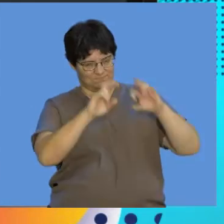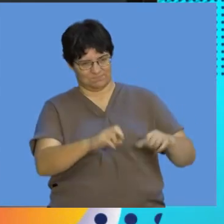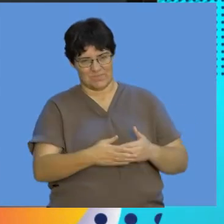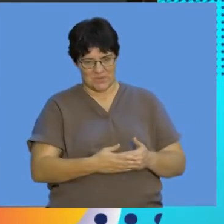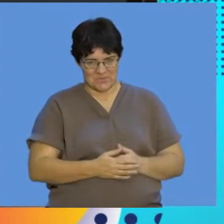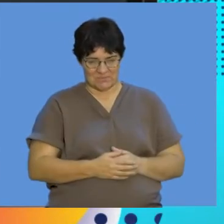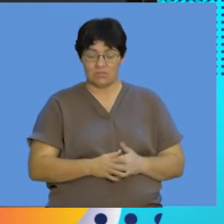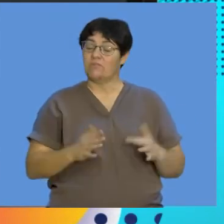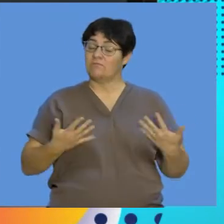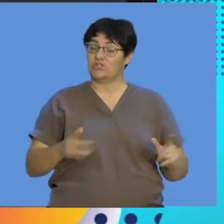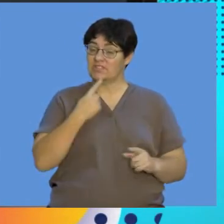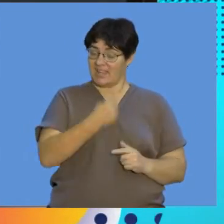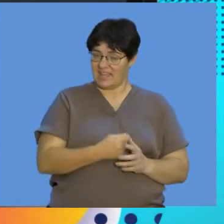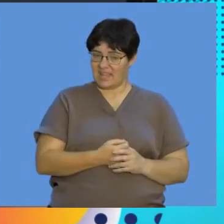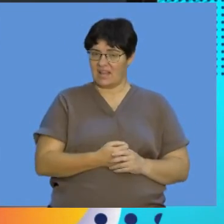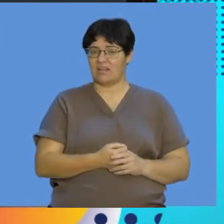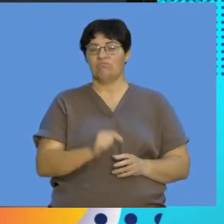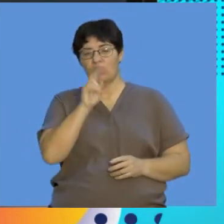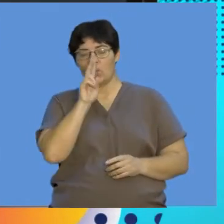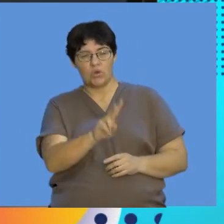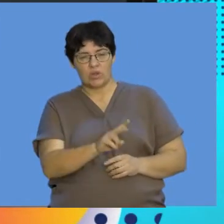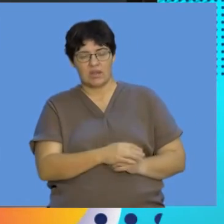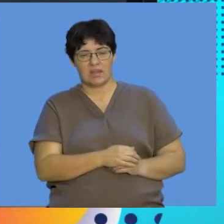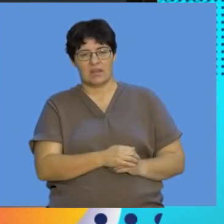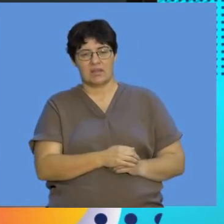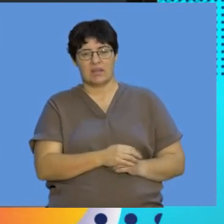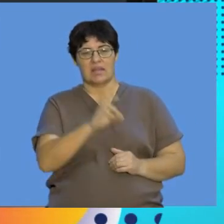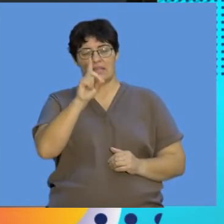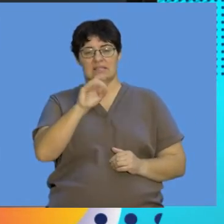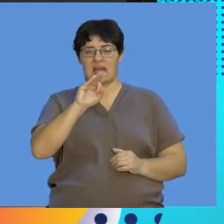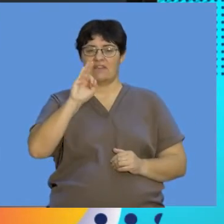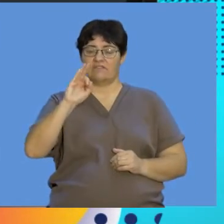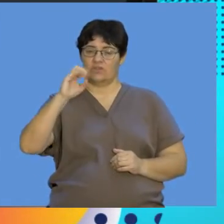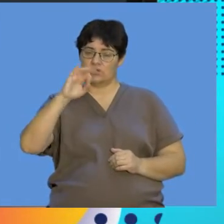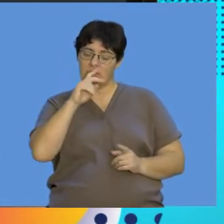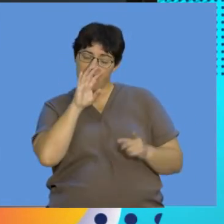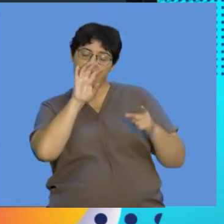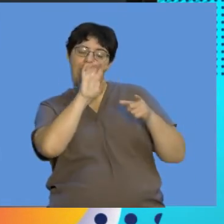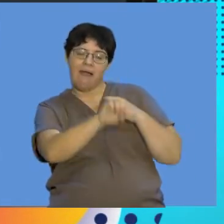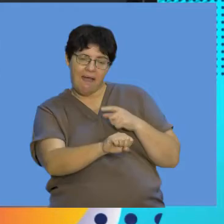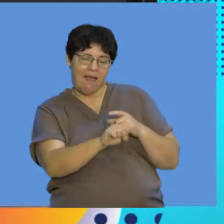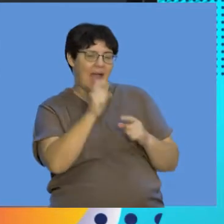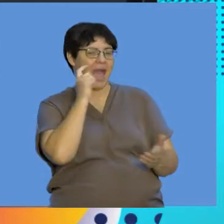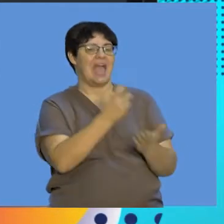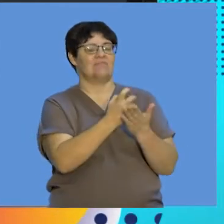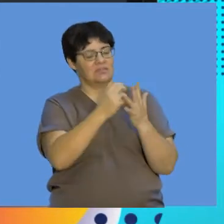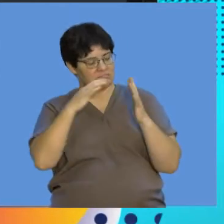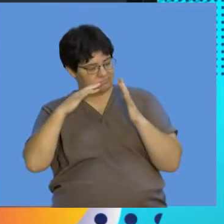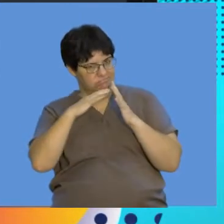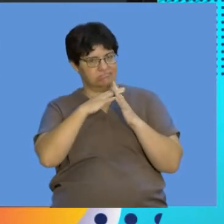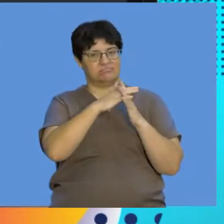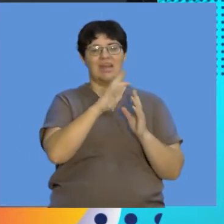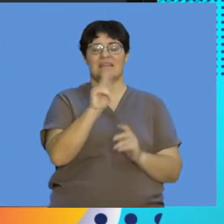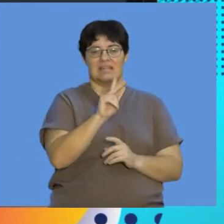so we've managed to look at how diffusion provide evidence relating to the kinetic molecular theory in terms